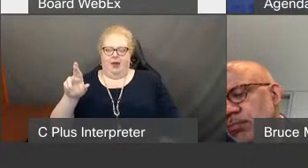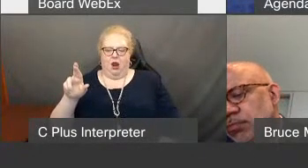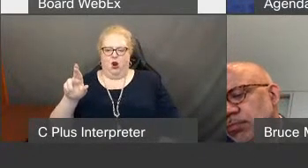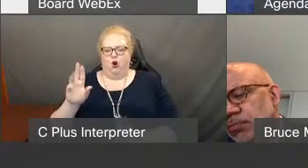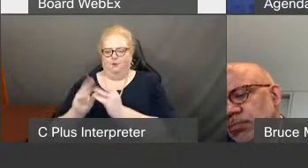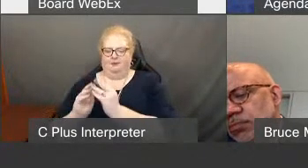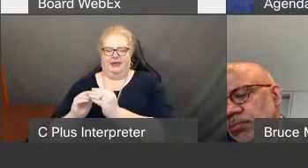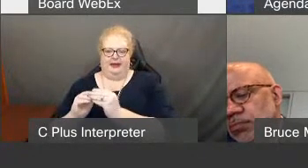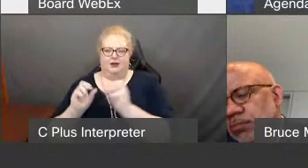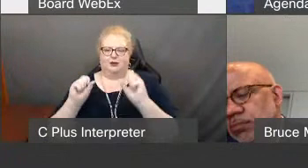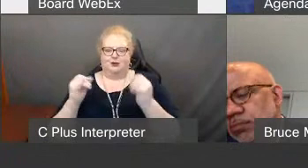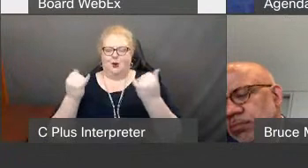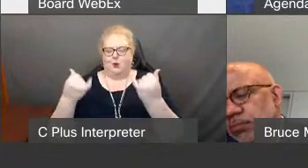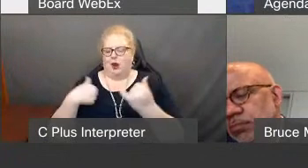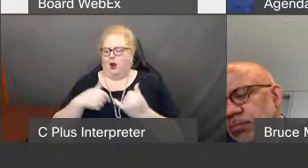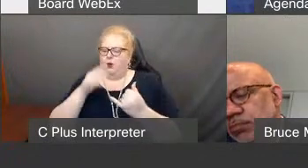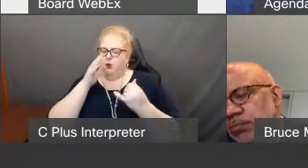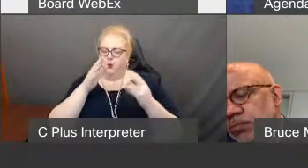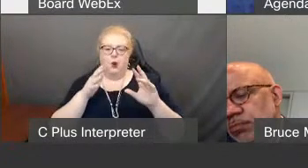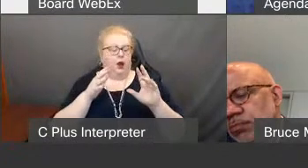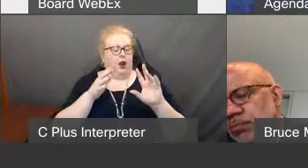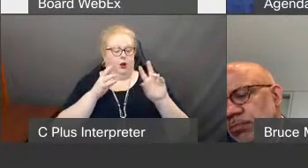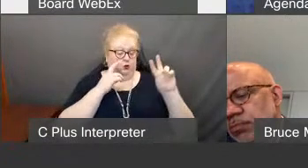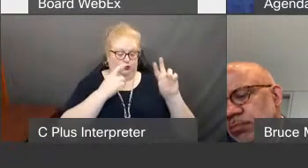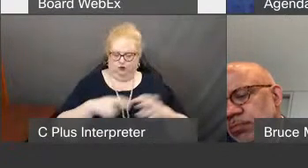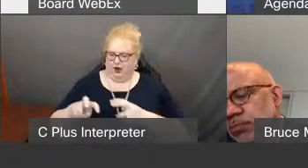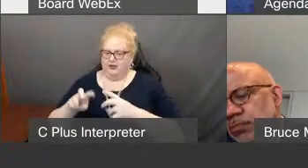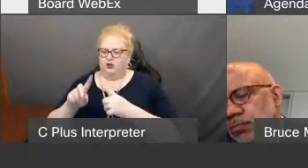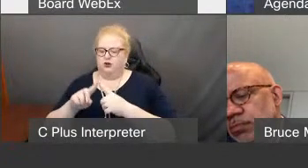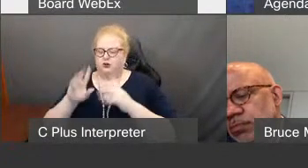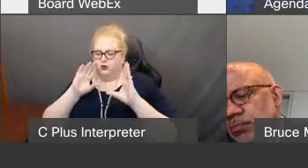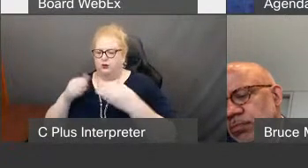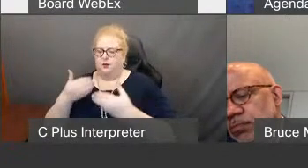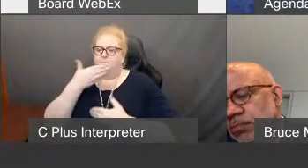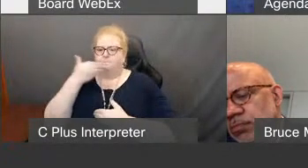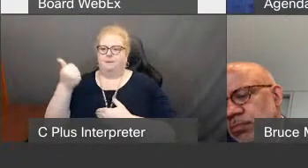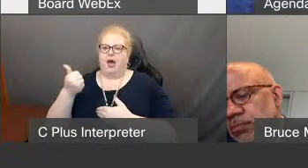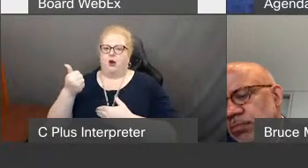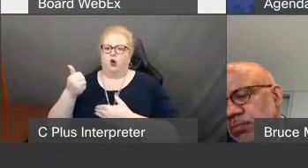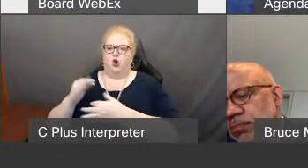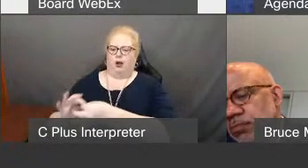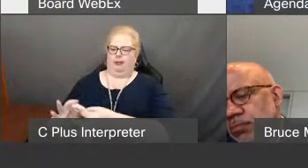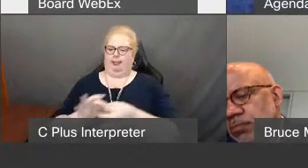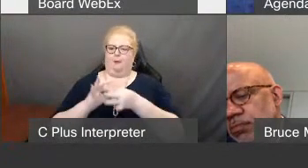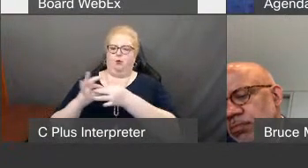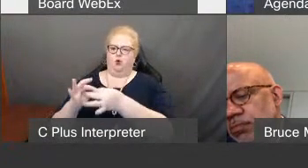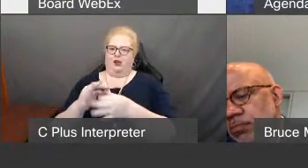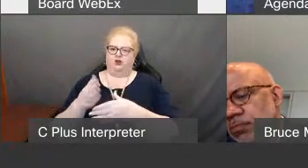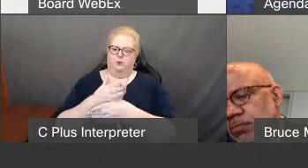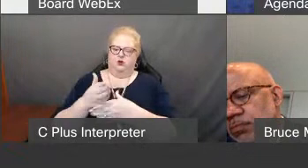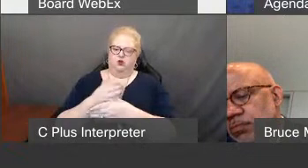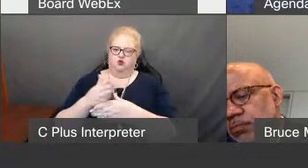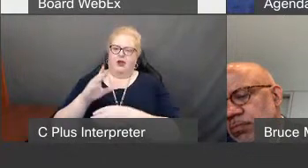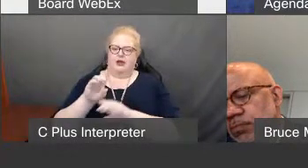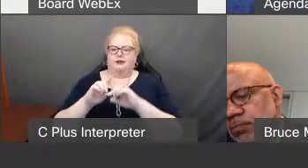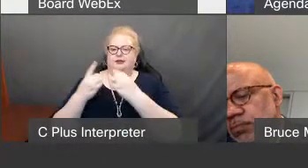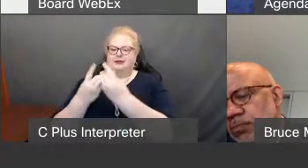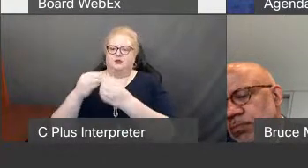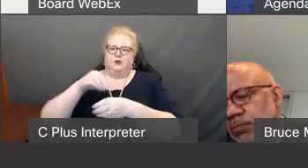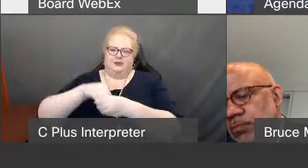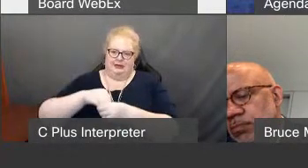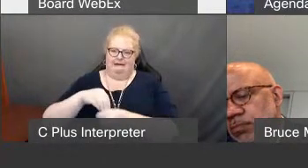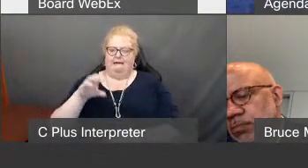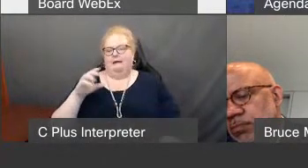now transitioned just to focus on better collaboration amongst the cities within Pulaski County. So we'll share that once we get more information